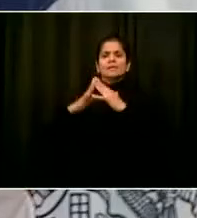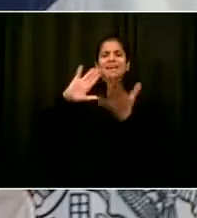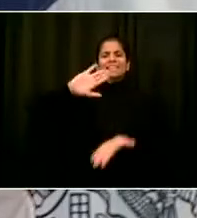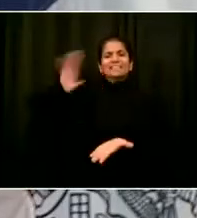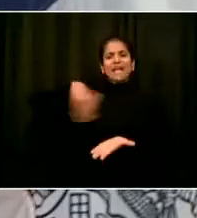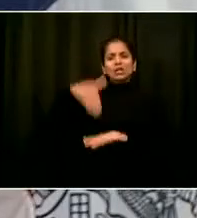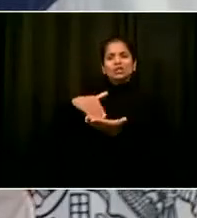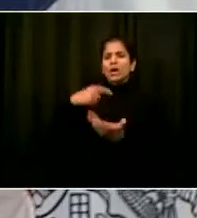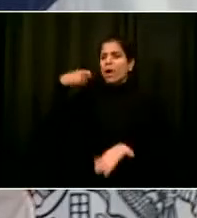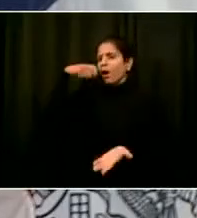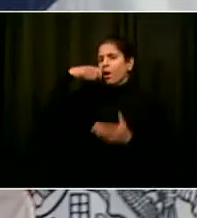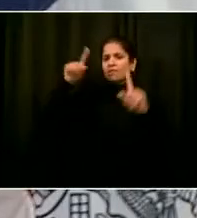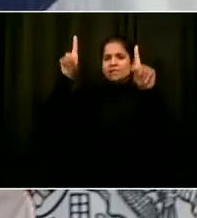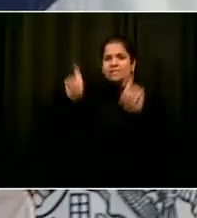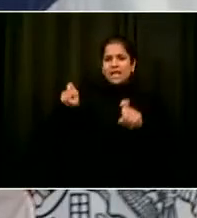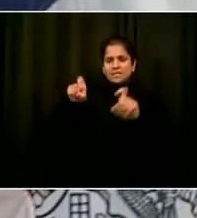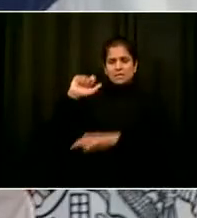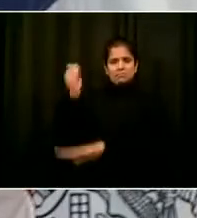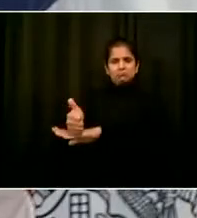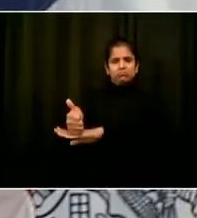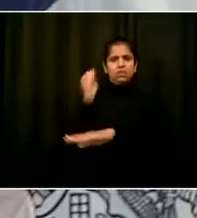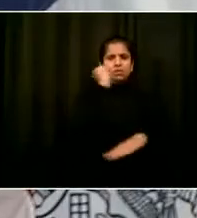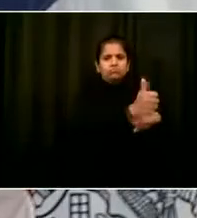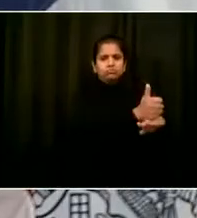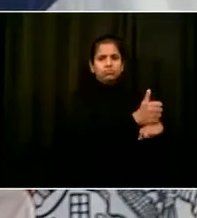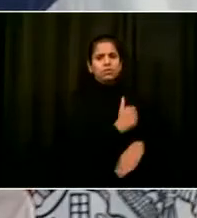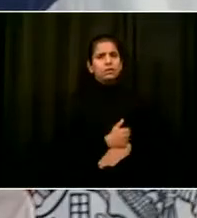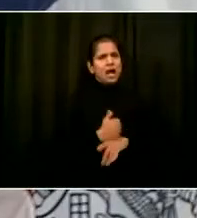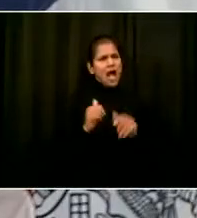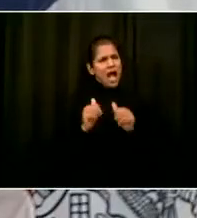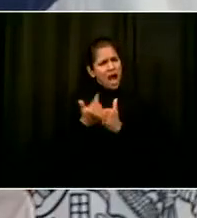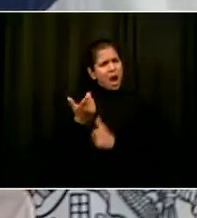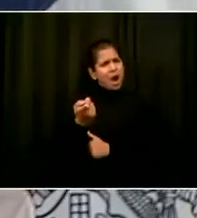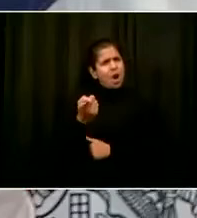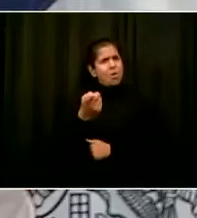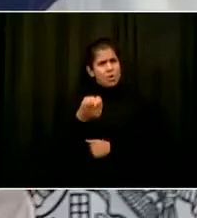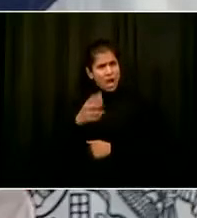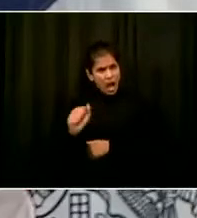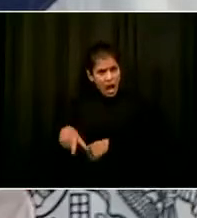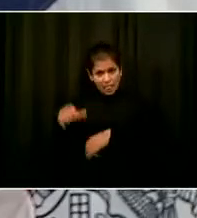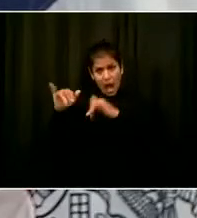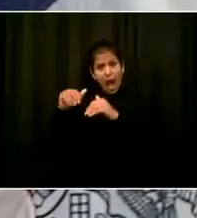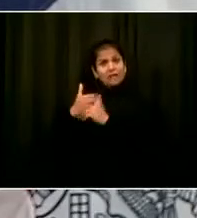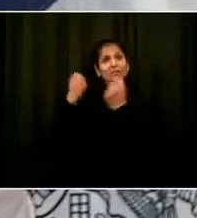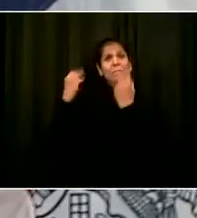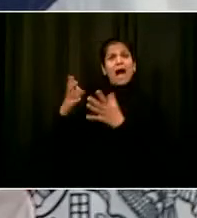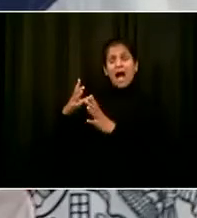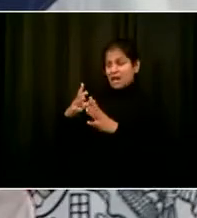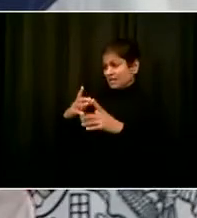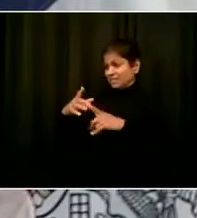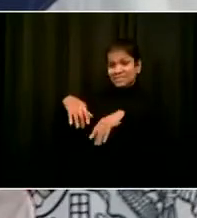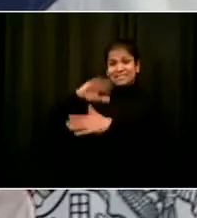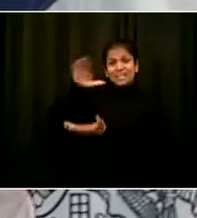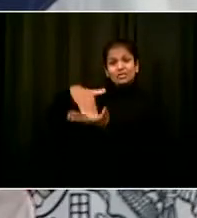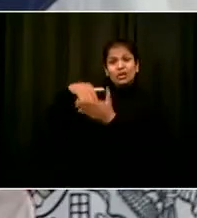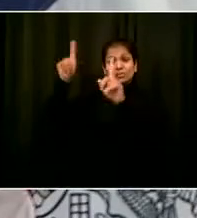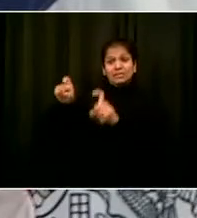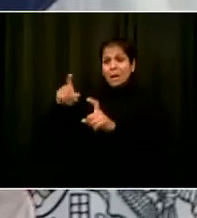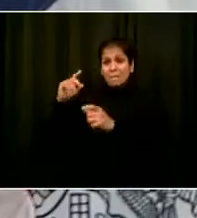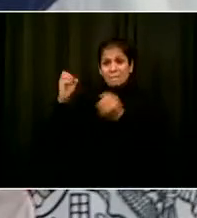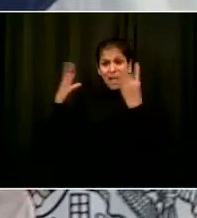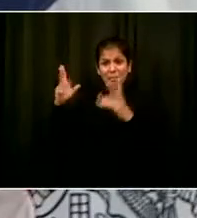line um you know and I'll let Dr Choy get in on this one obviously